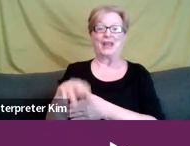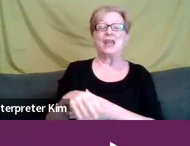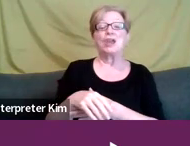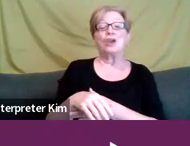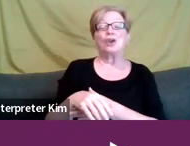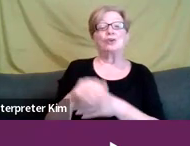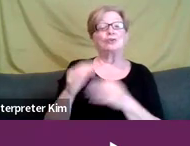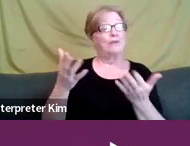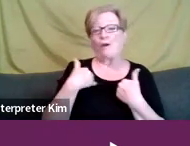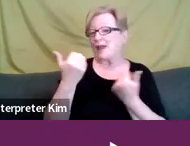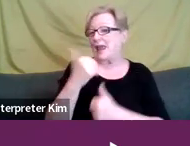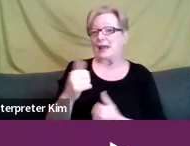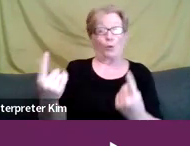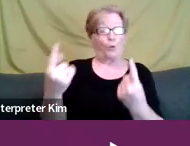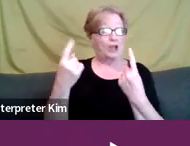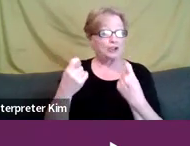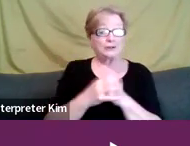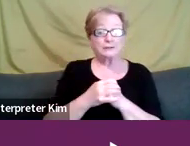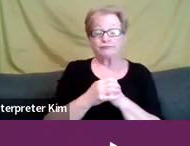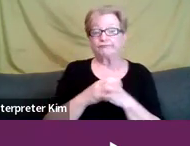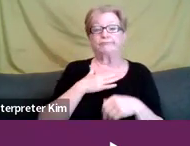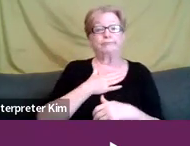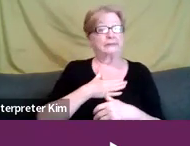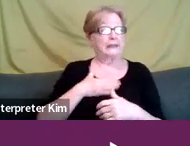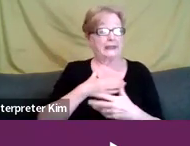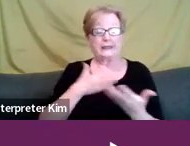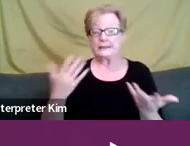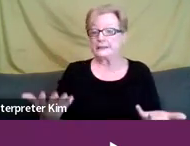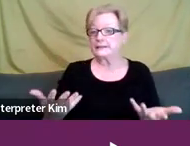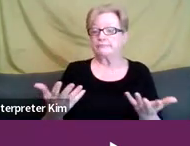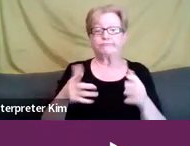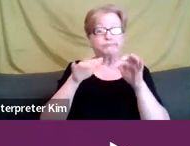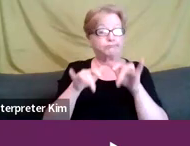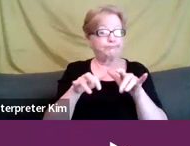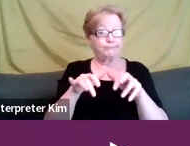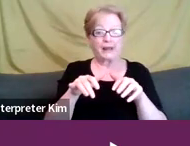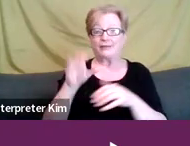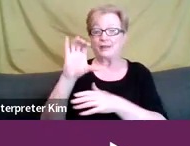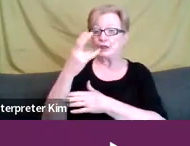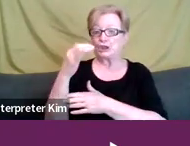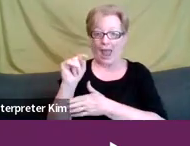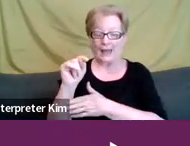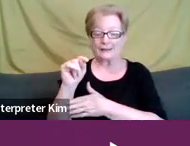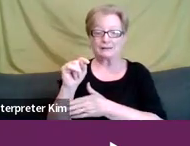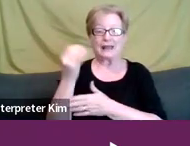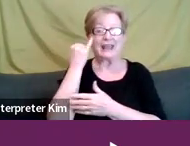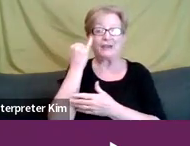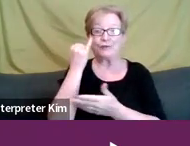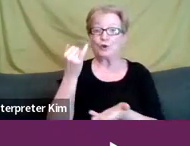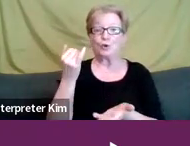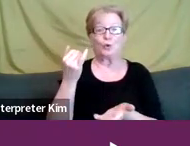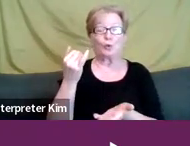any questions, please put it in the chat. If you're here on